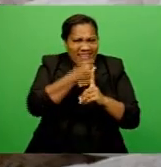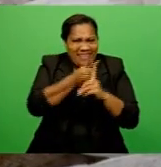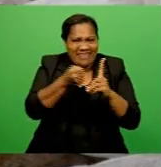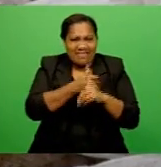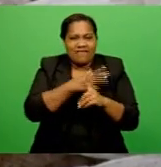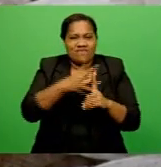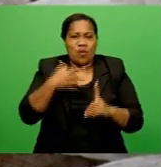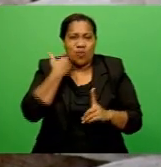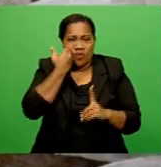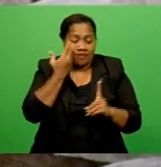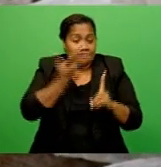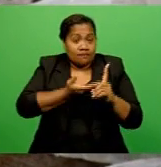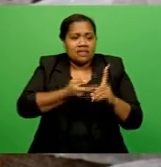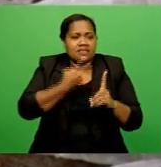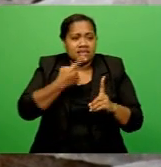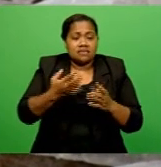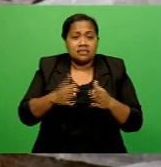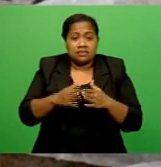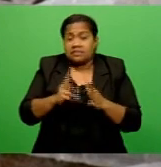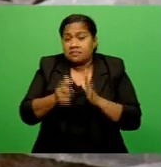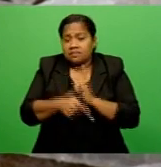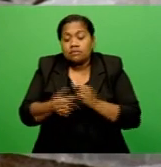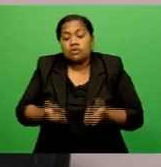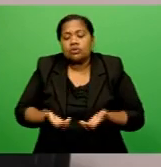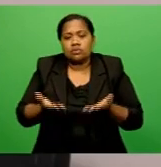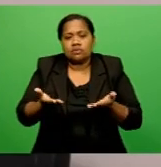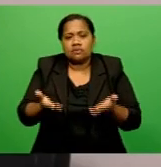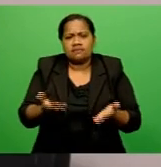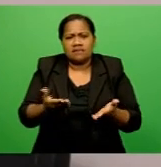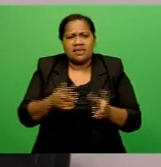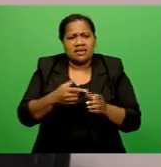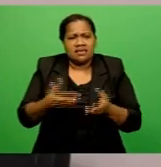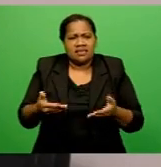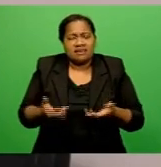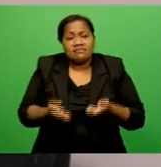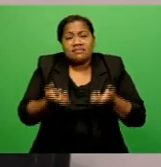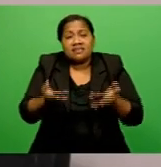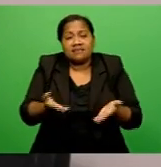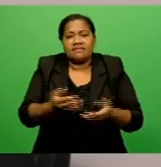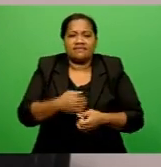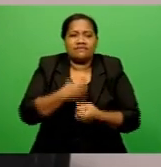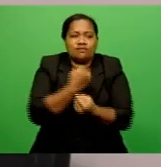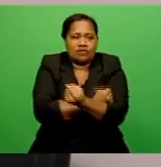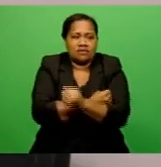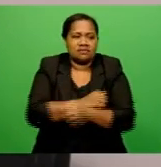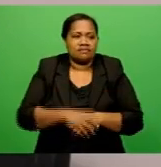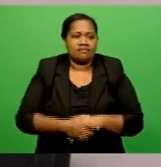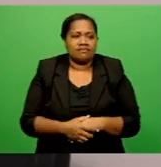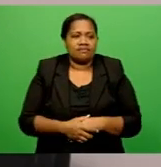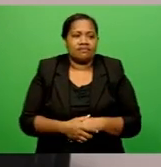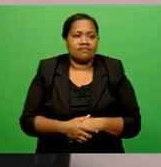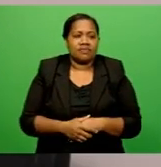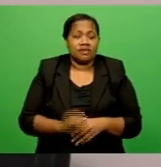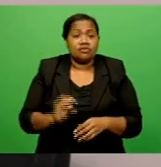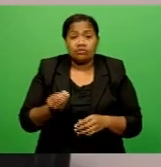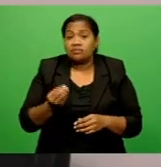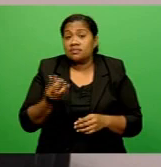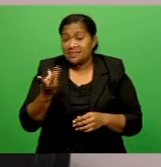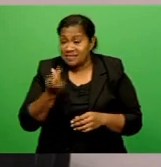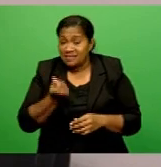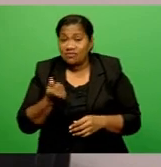young sex workers. When they have a claim, they come and give drugs to the young ones to